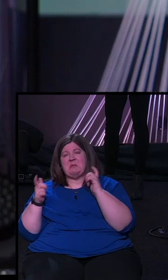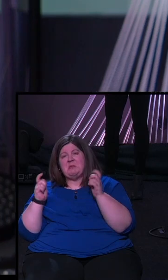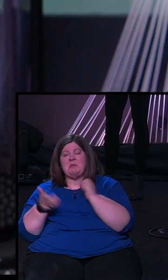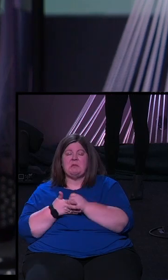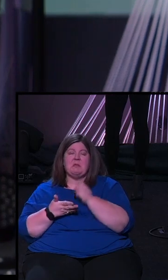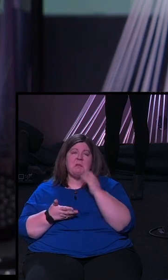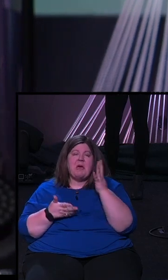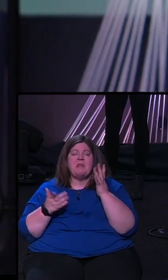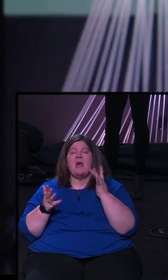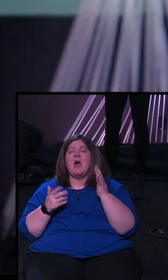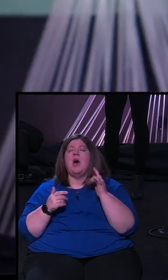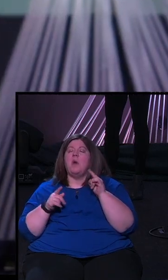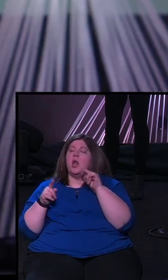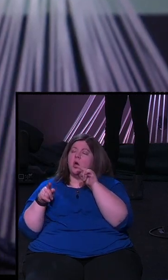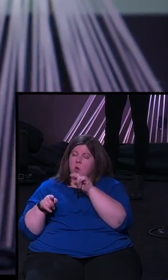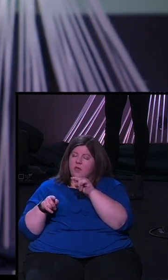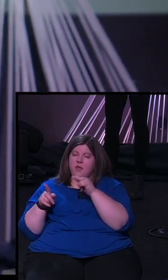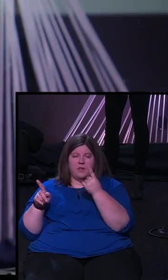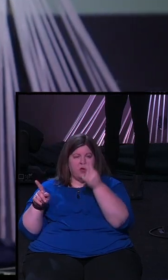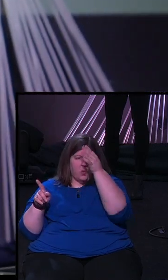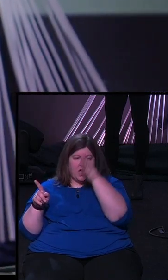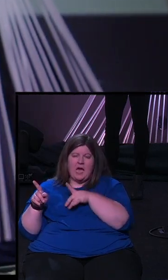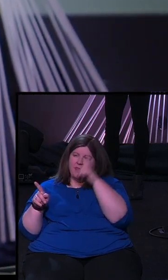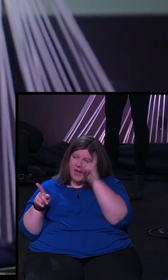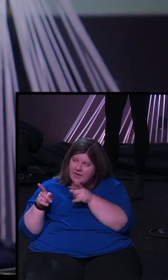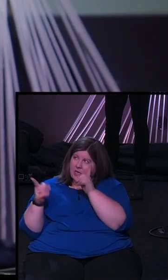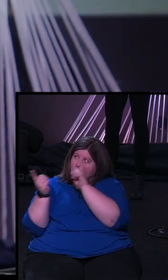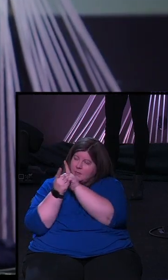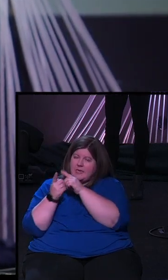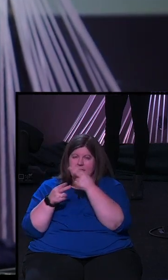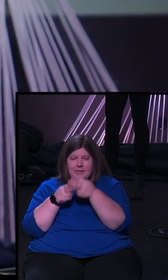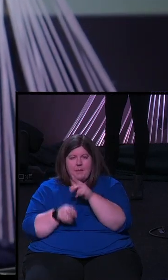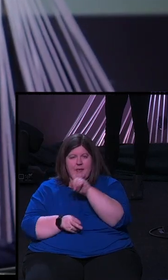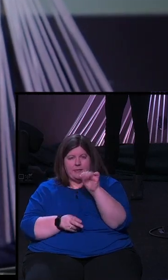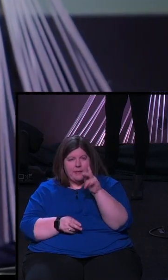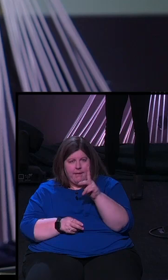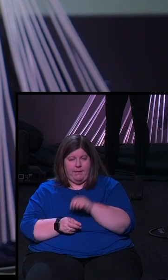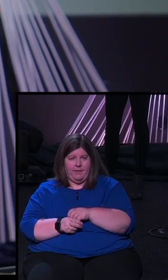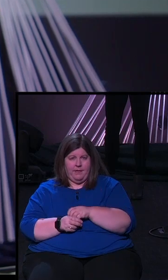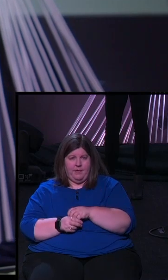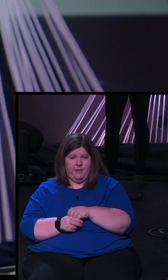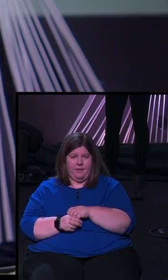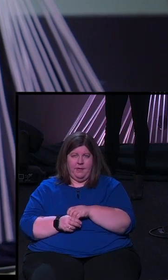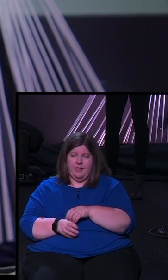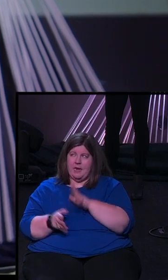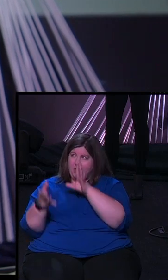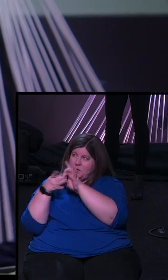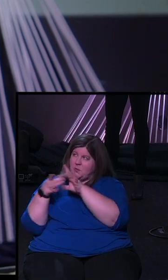big personality. I want to go there because there's a guy that I need to talk to, and his name is Zach. And I want to set him free.